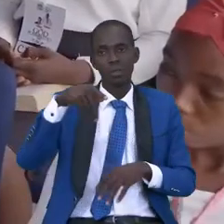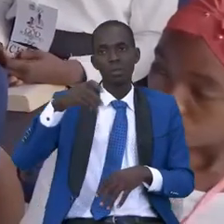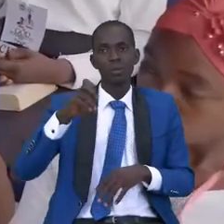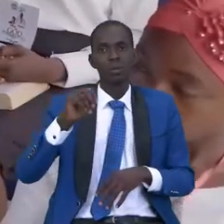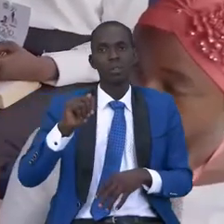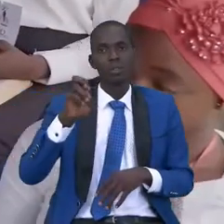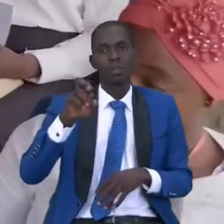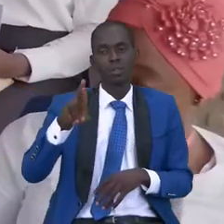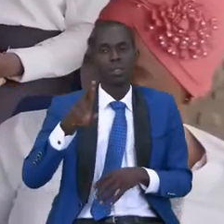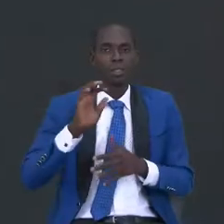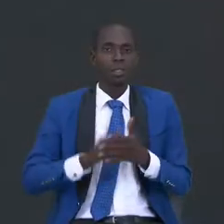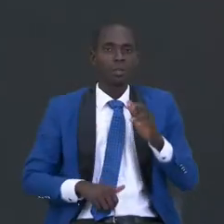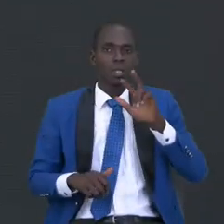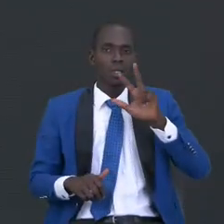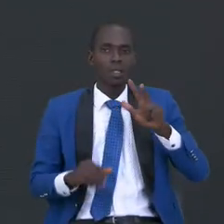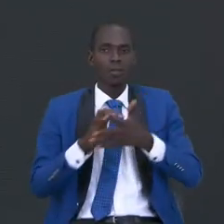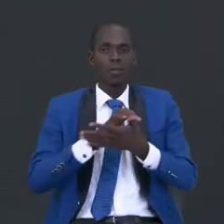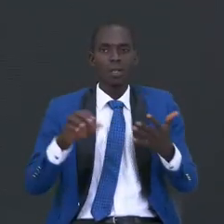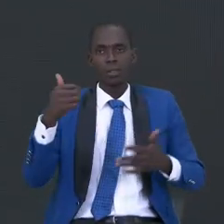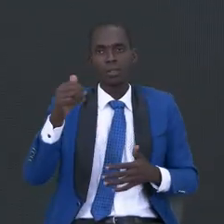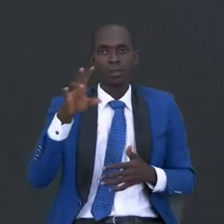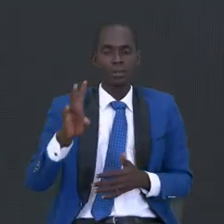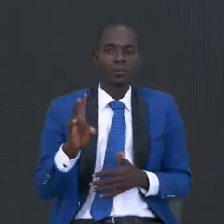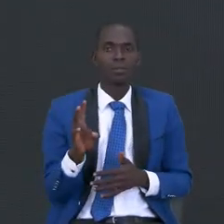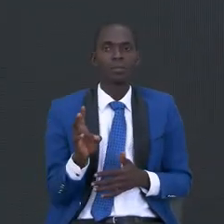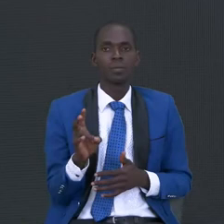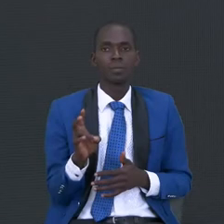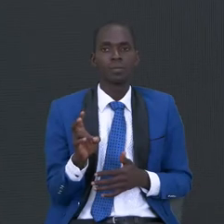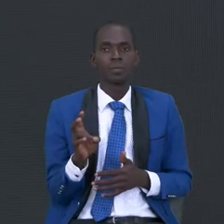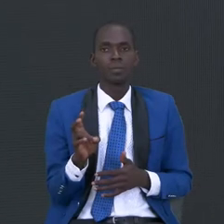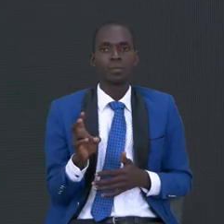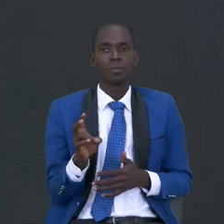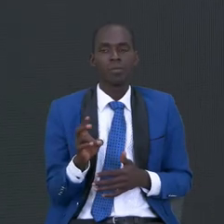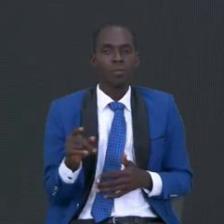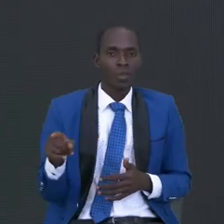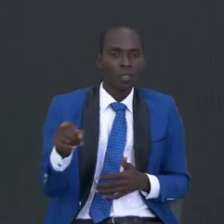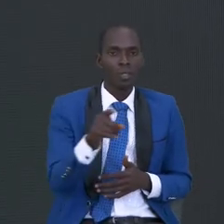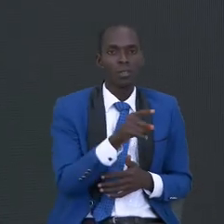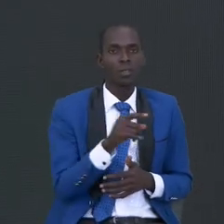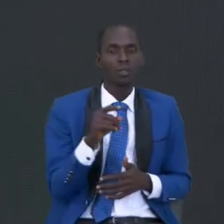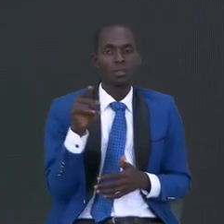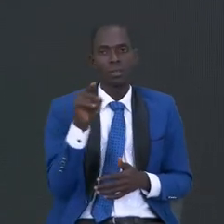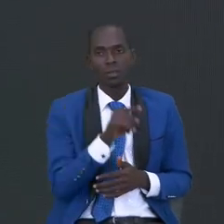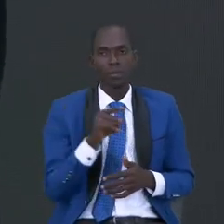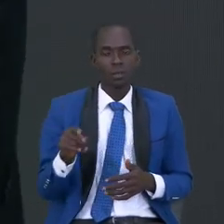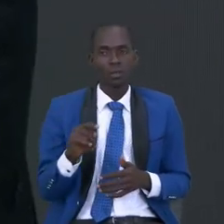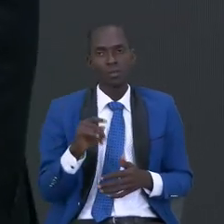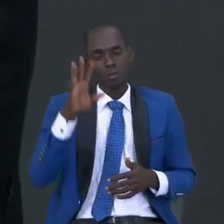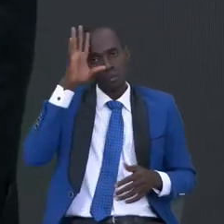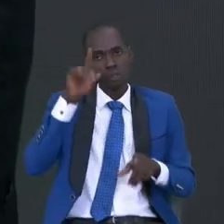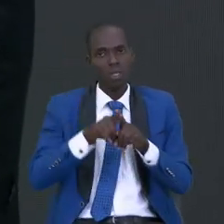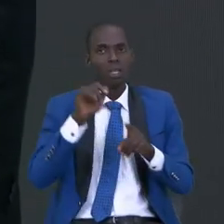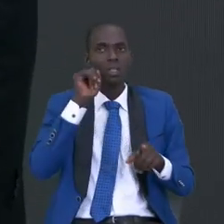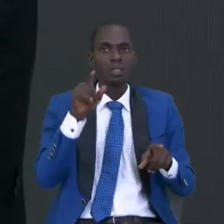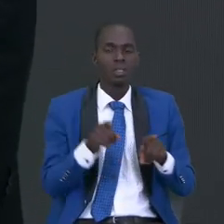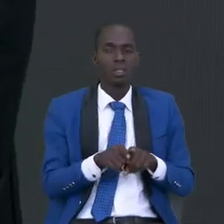17. 2 Peter chapter 3, verse 17. Ye therefore, beloved, seeing